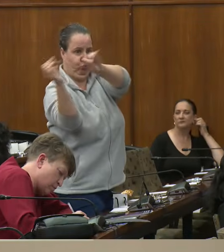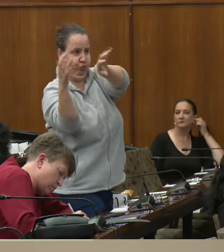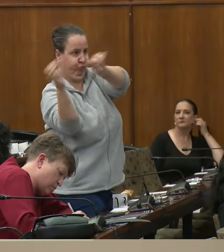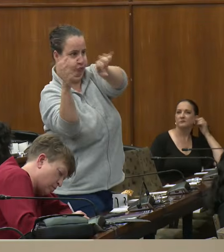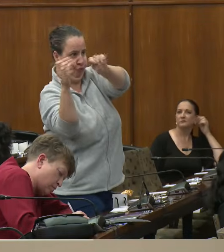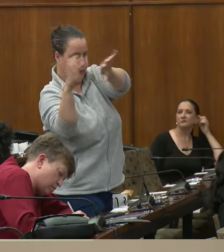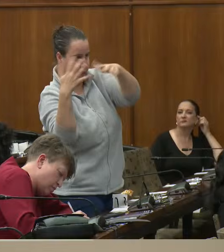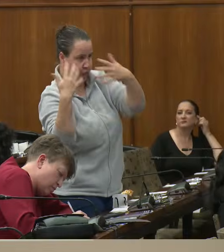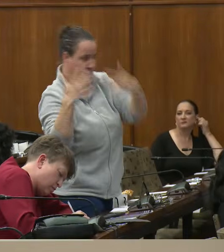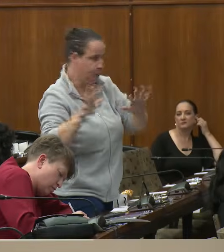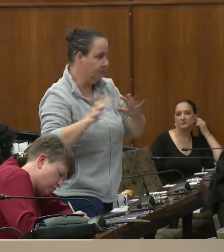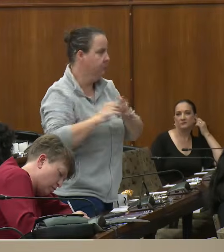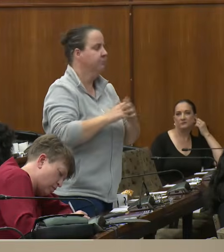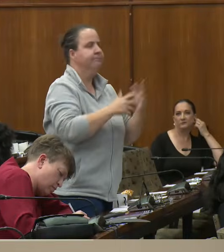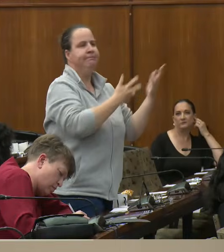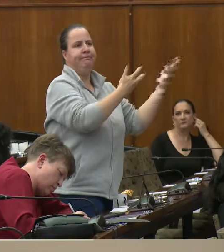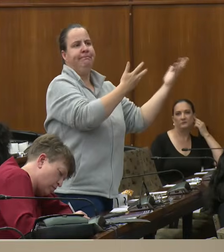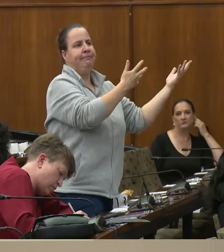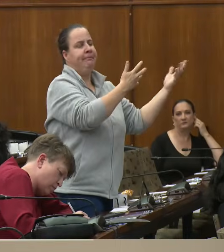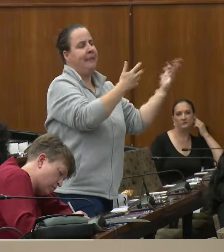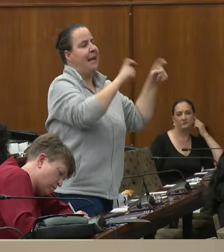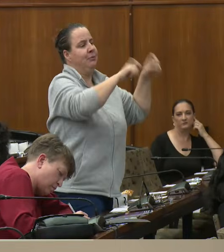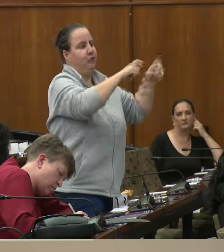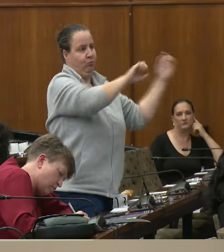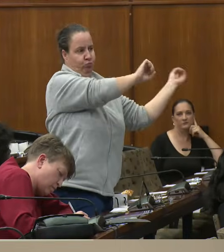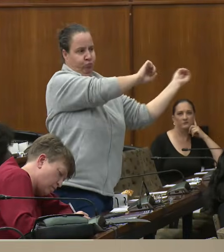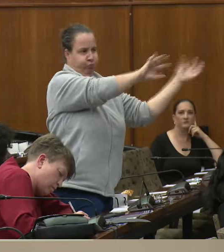Stellenbosch shares their input.